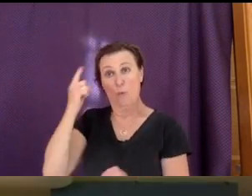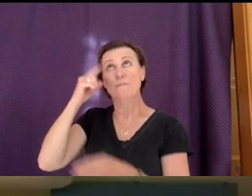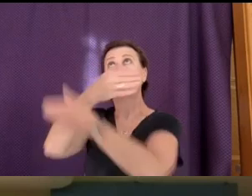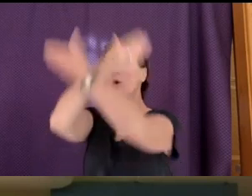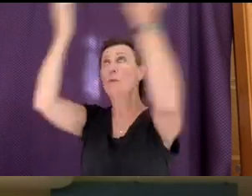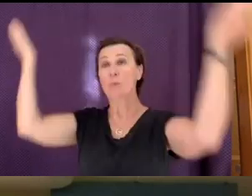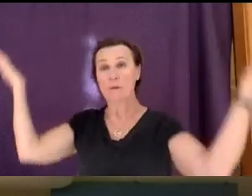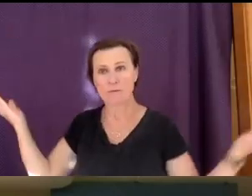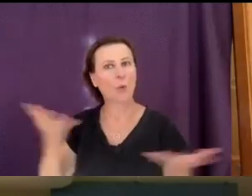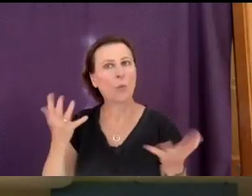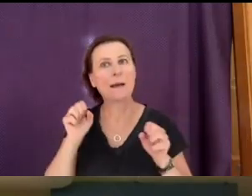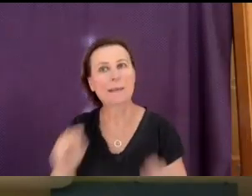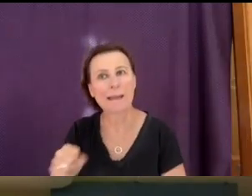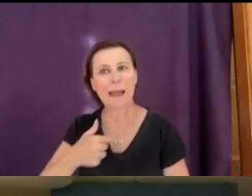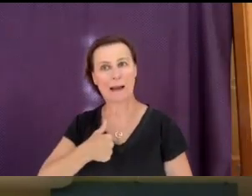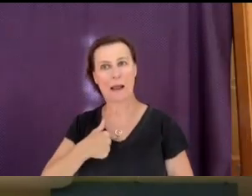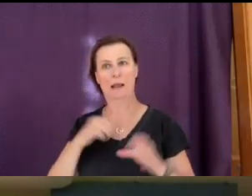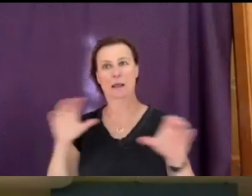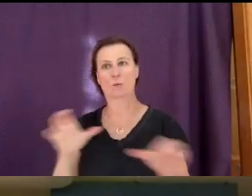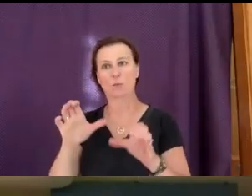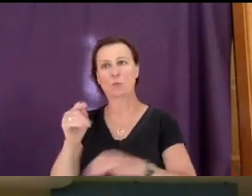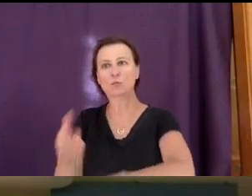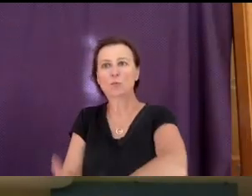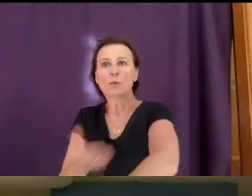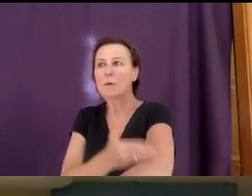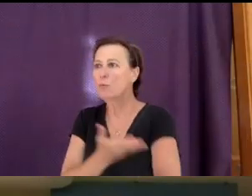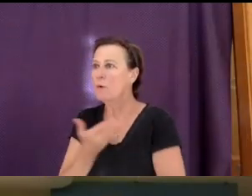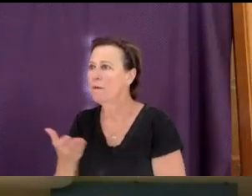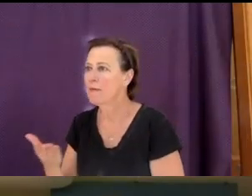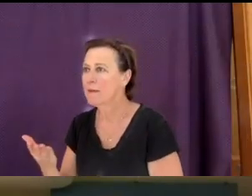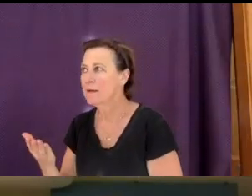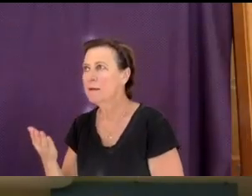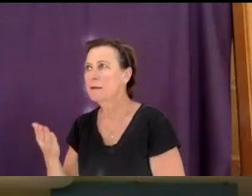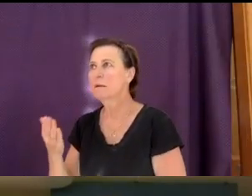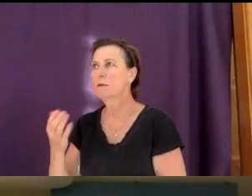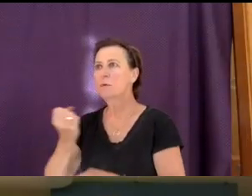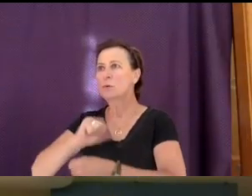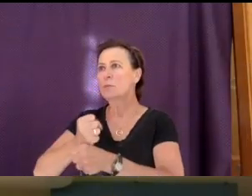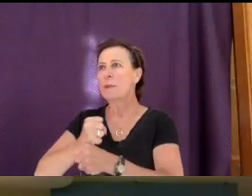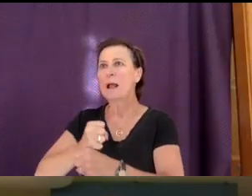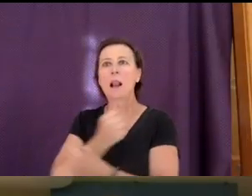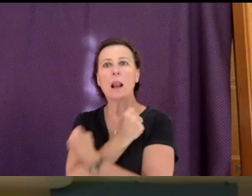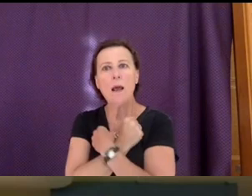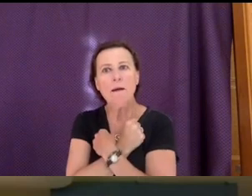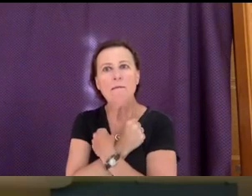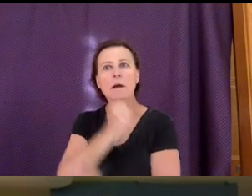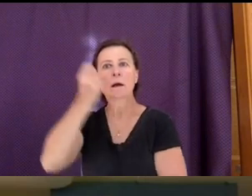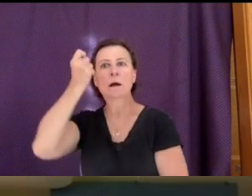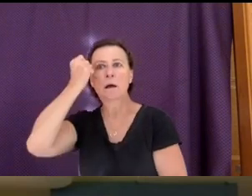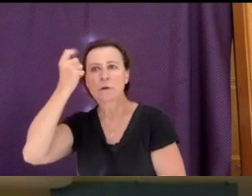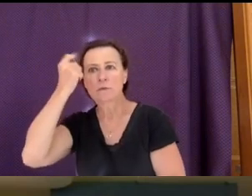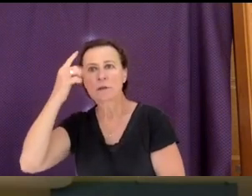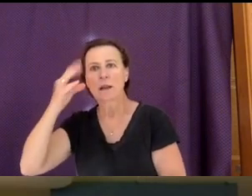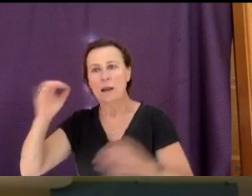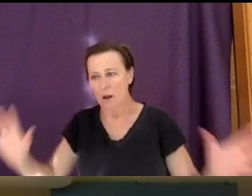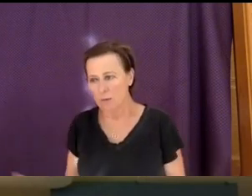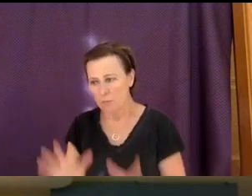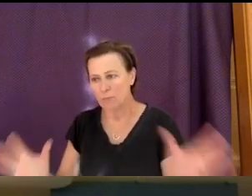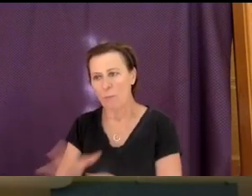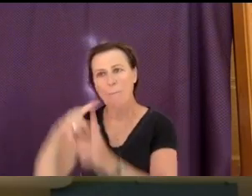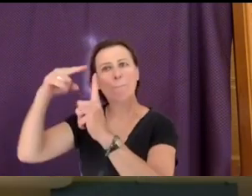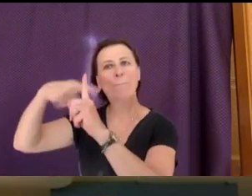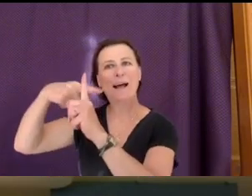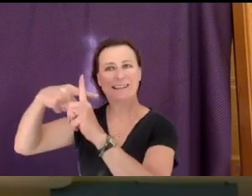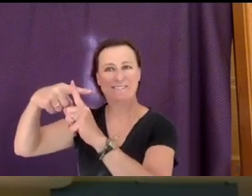I do to improve things, to create love and understanding, and promote a positive cause?